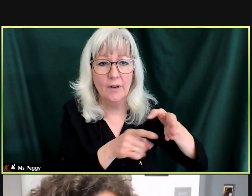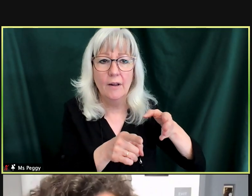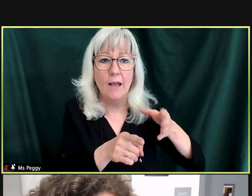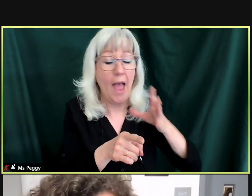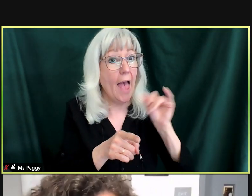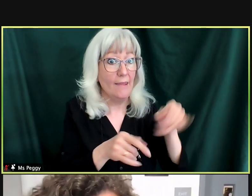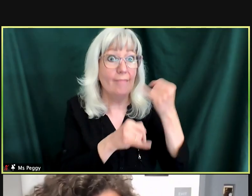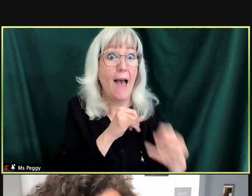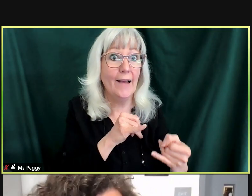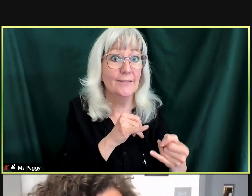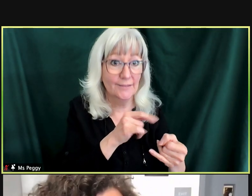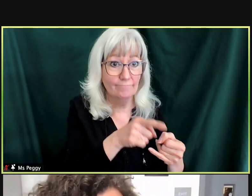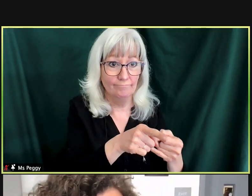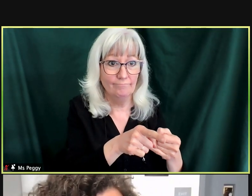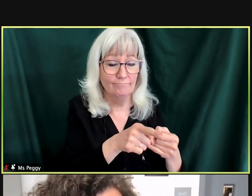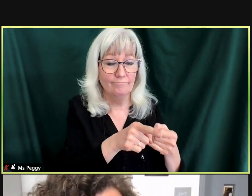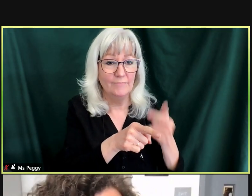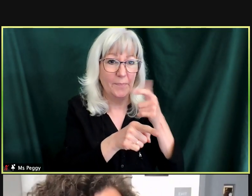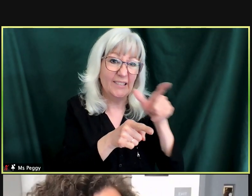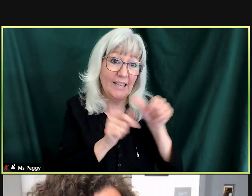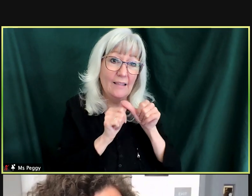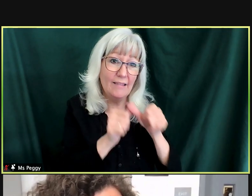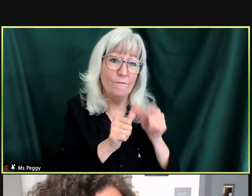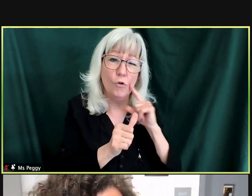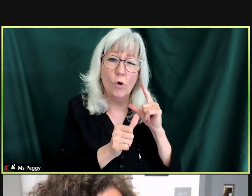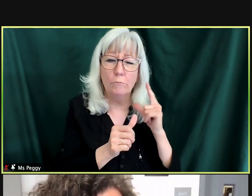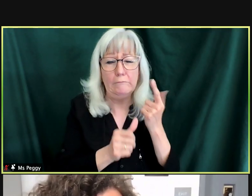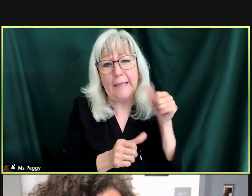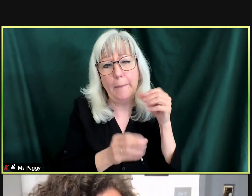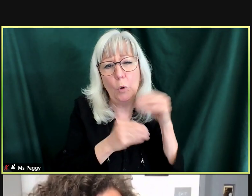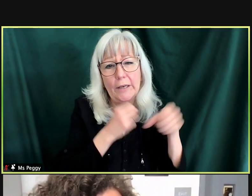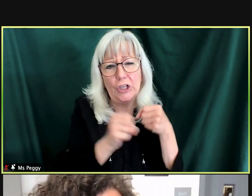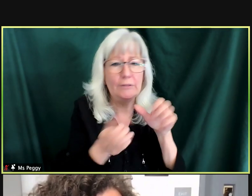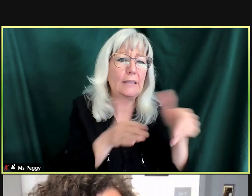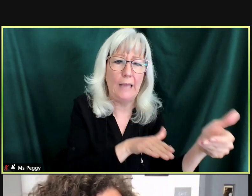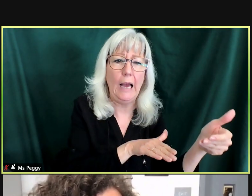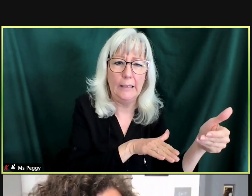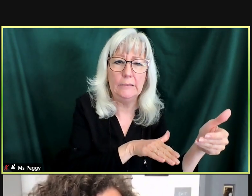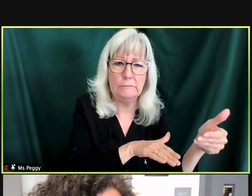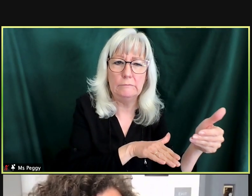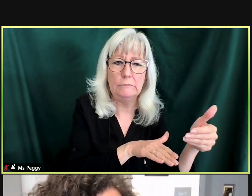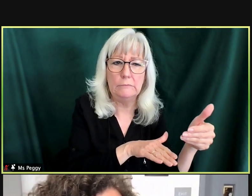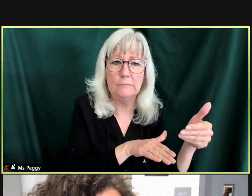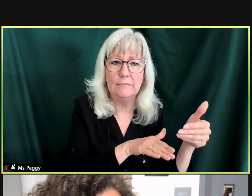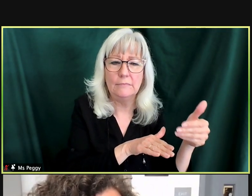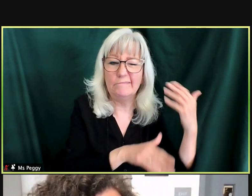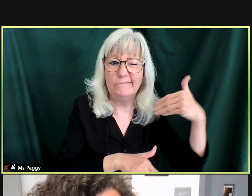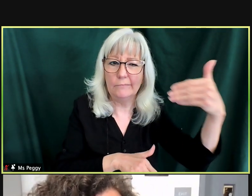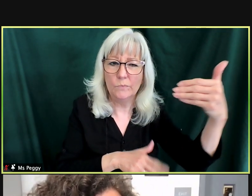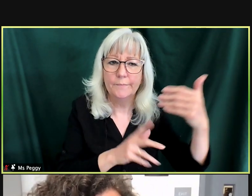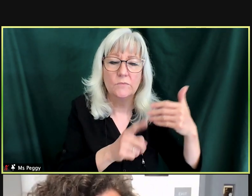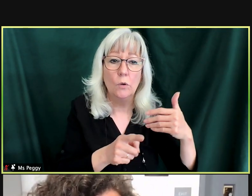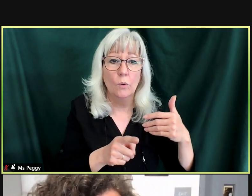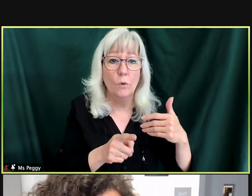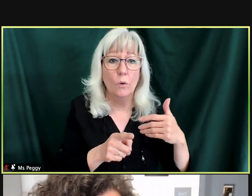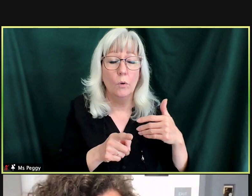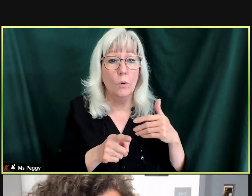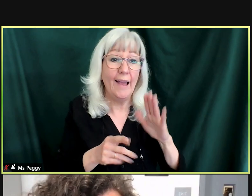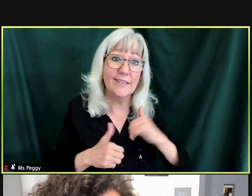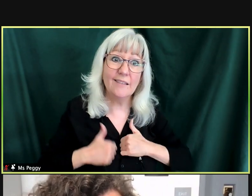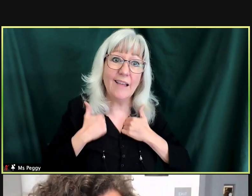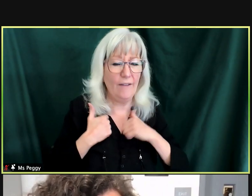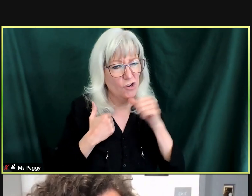last career because he only lived for like 10 more years. So he ended up not having a long